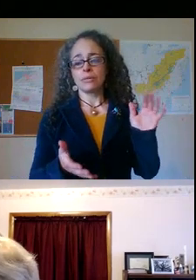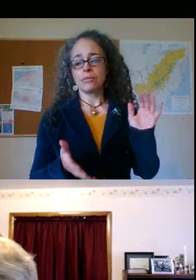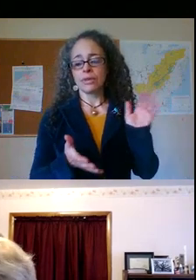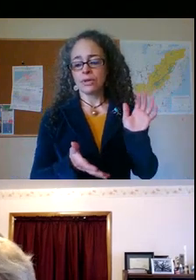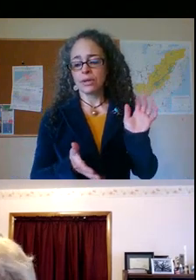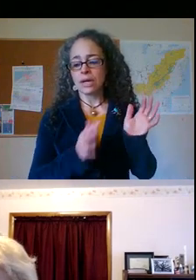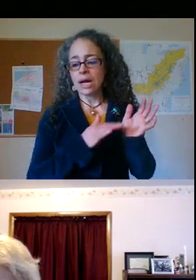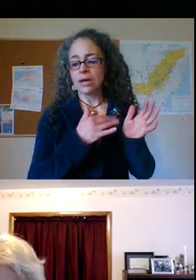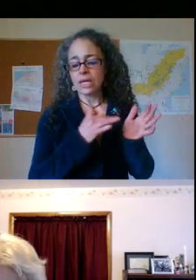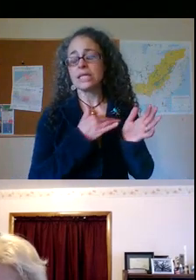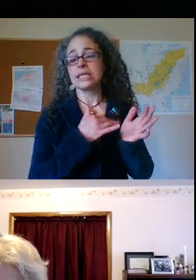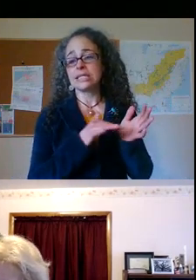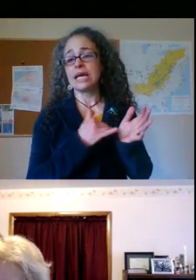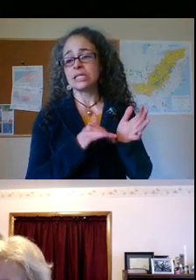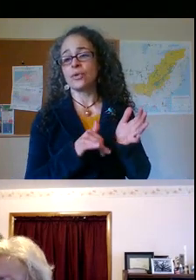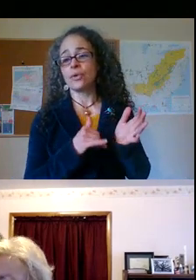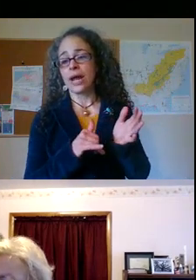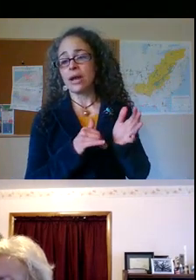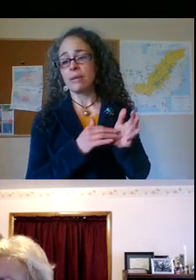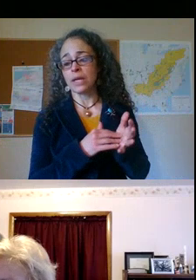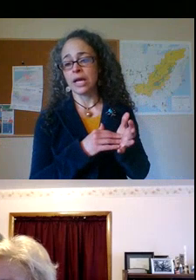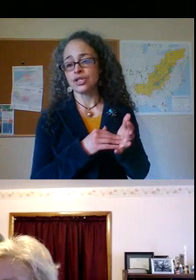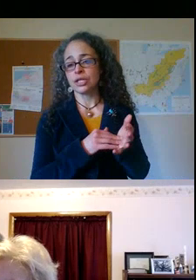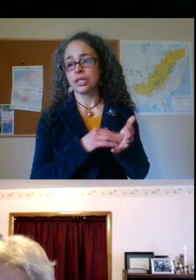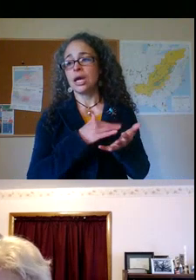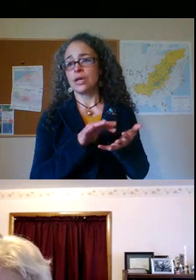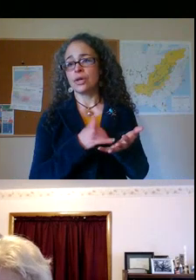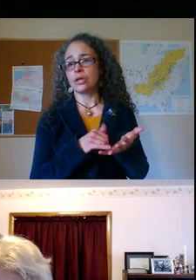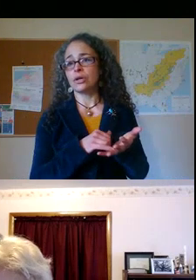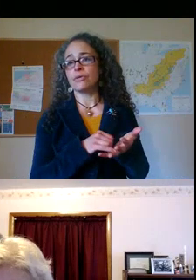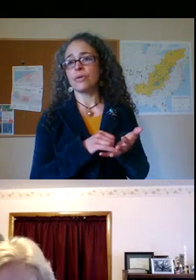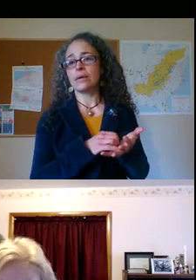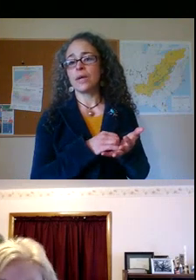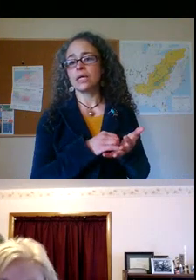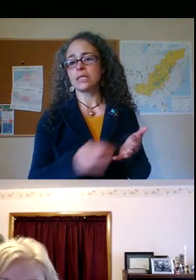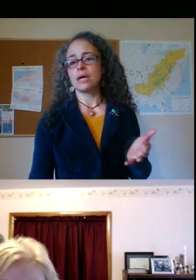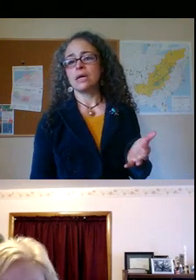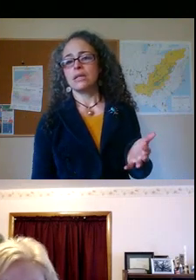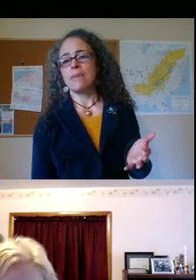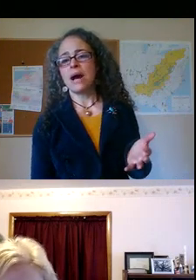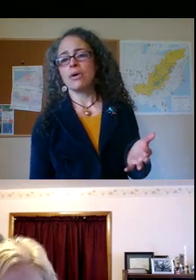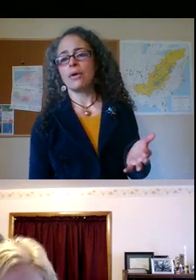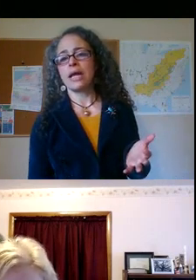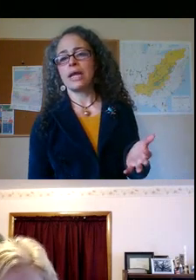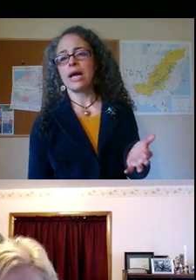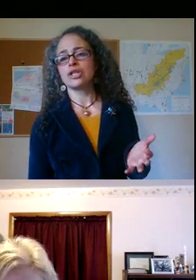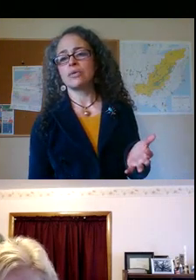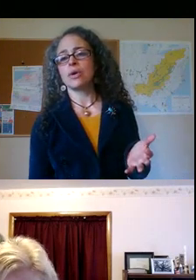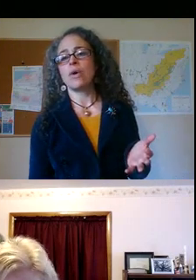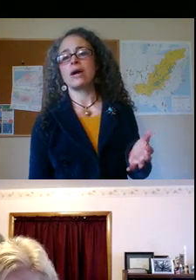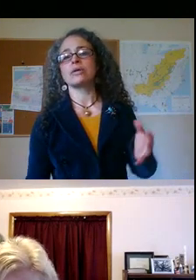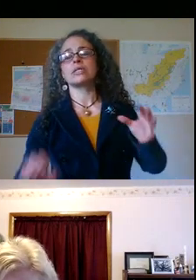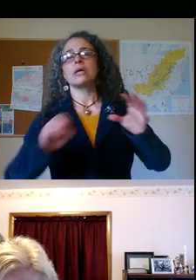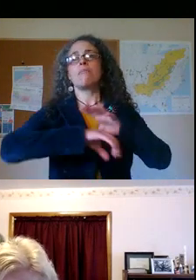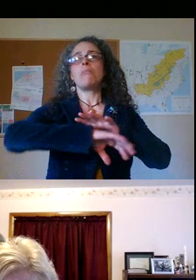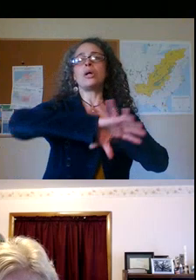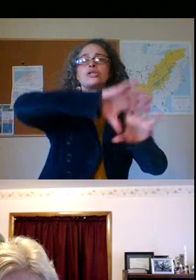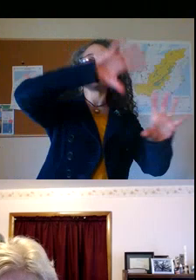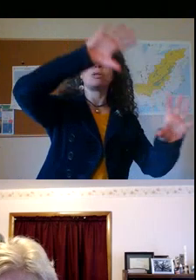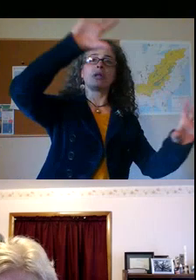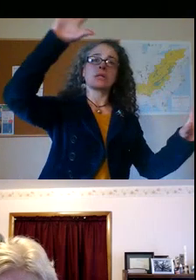with a successful grant application, and you can look through it, because that power grant, it actually